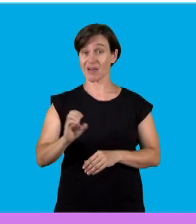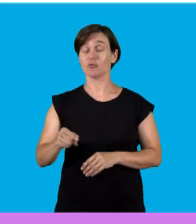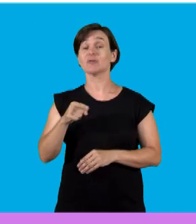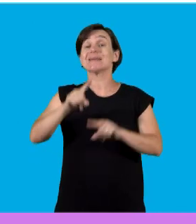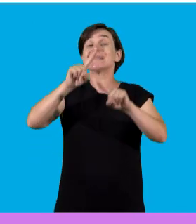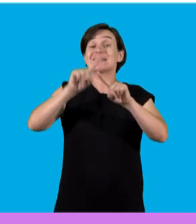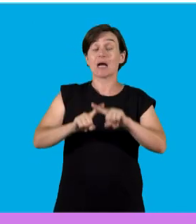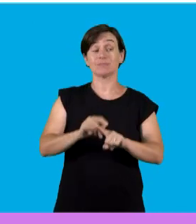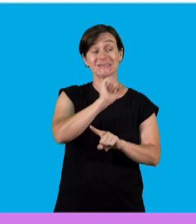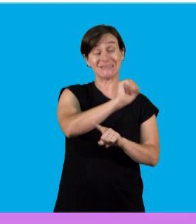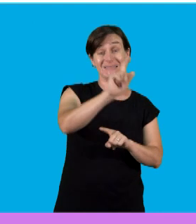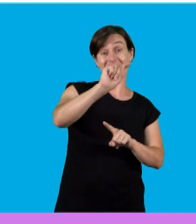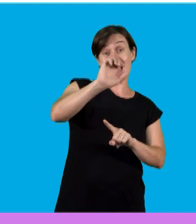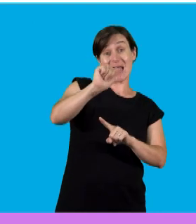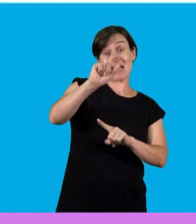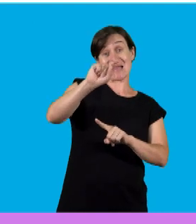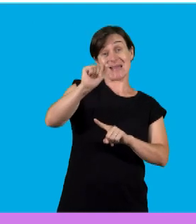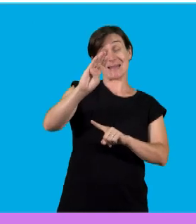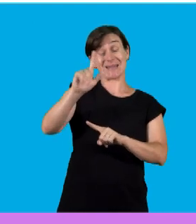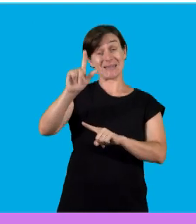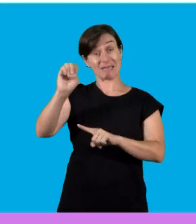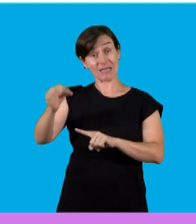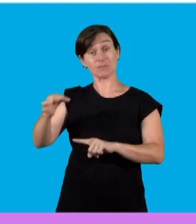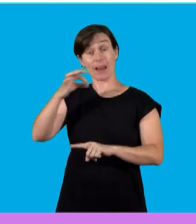the income, the taxable income above